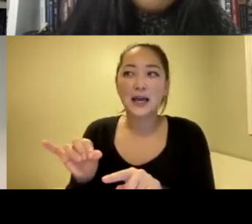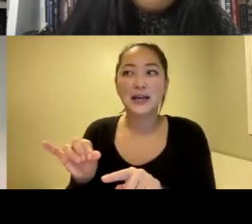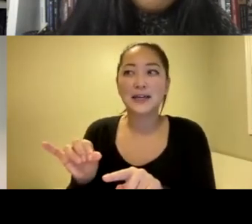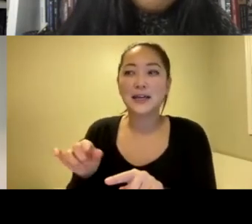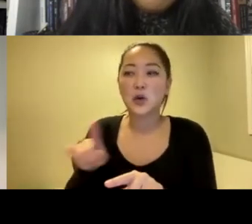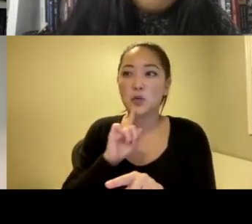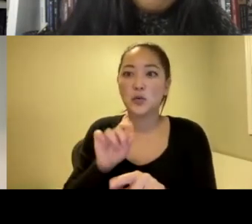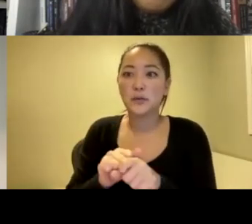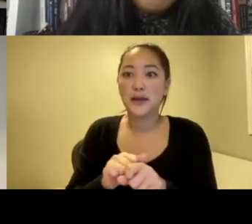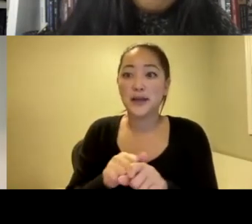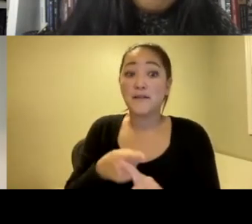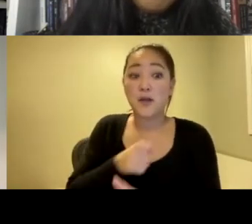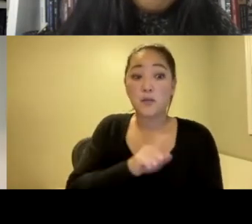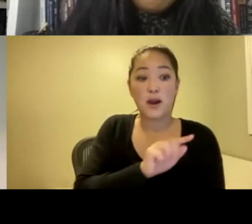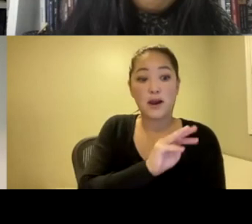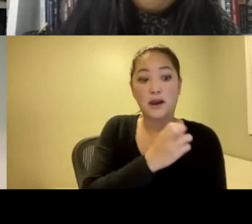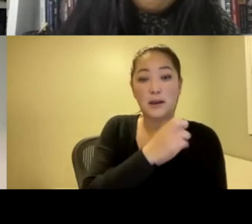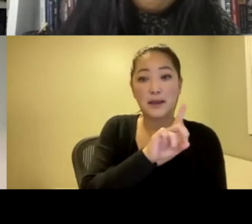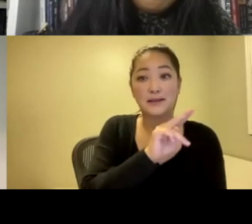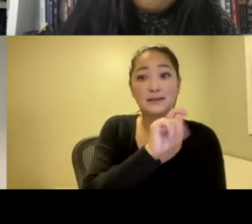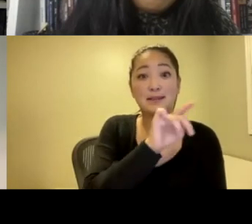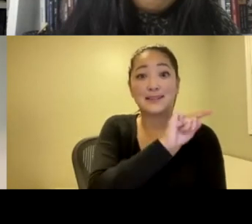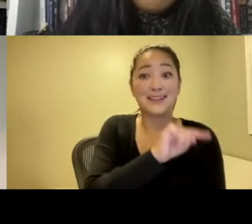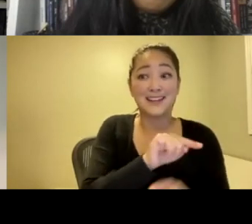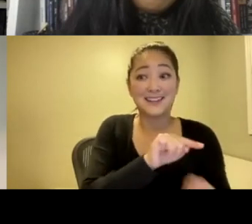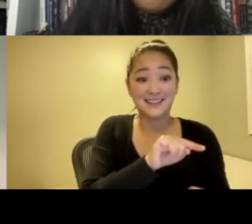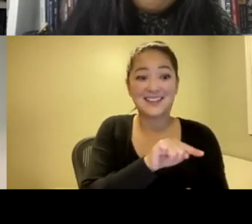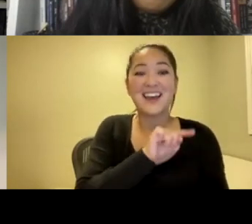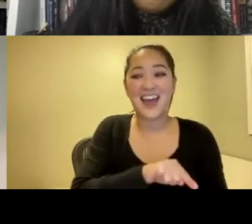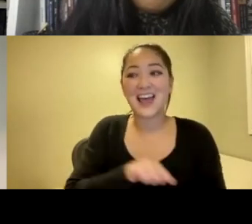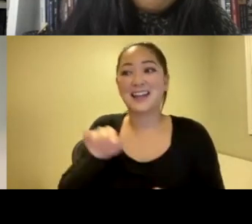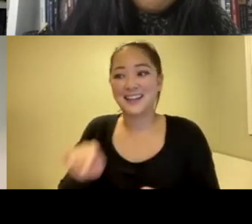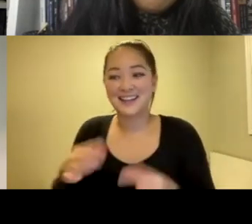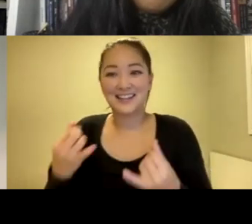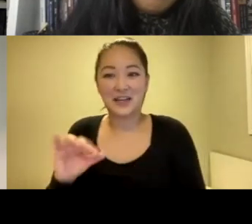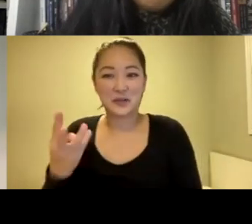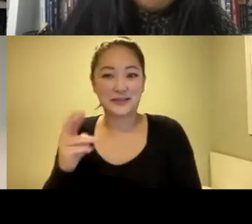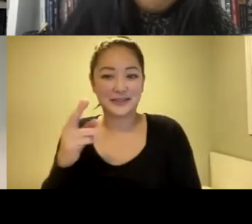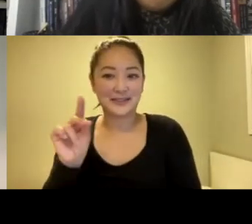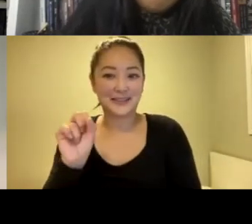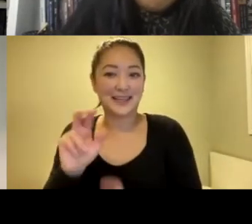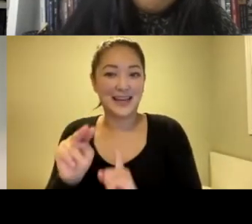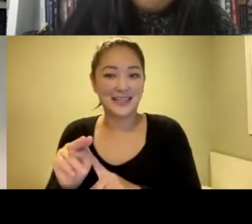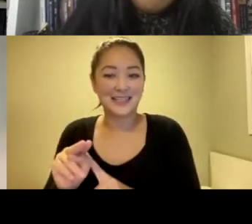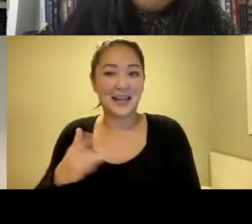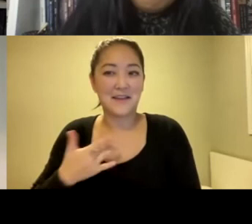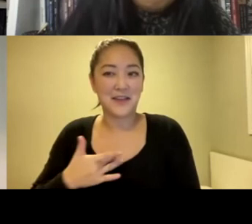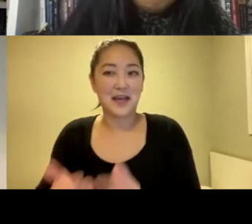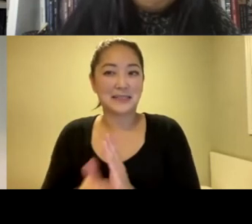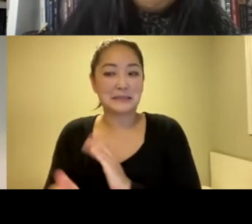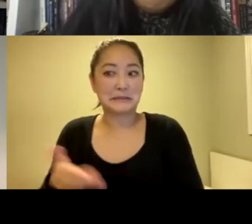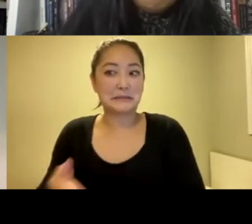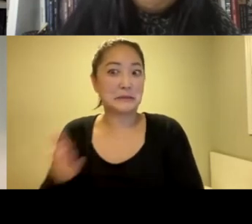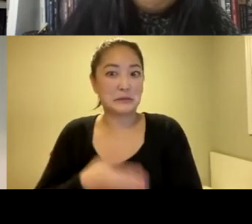first series I ever produced. And I was just learning back then how to be a producer. And, you know, sometimes when you look back